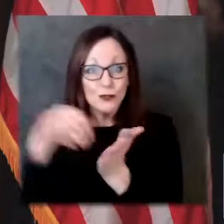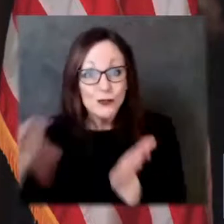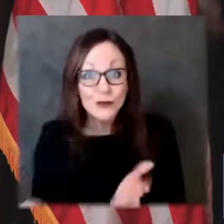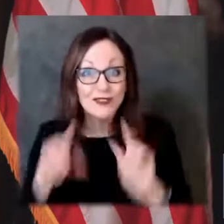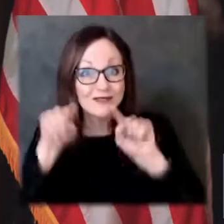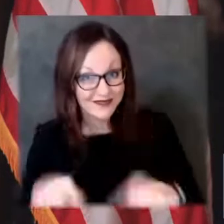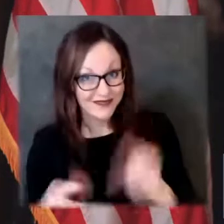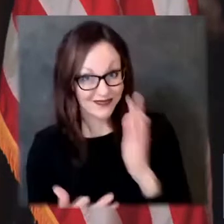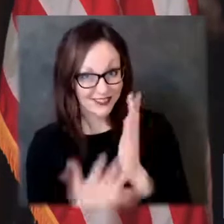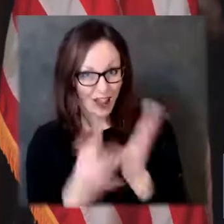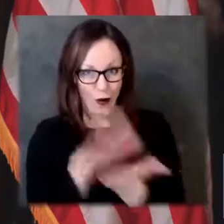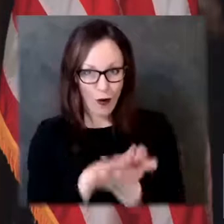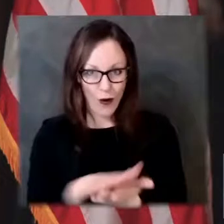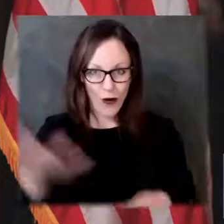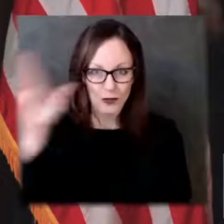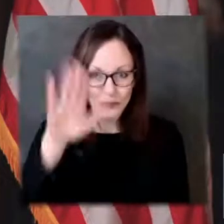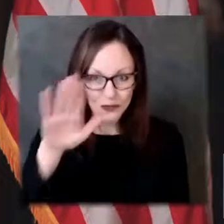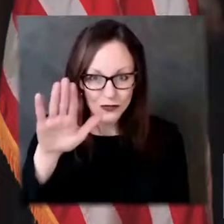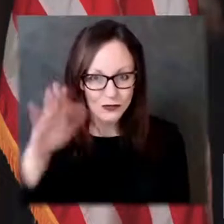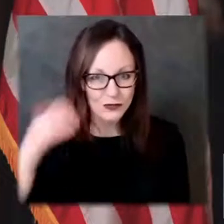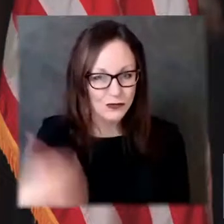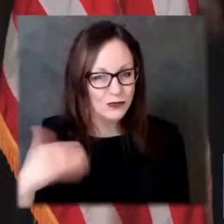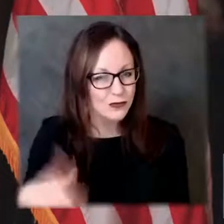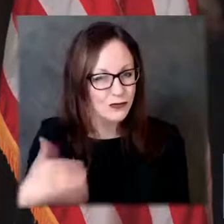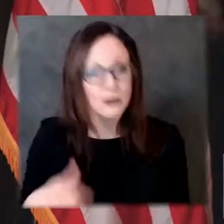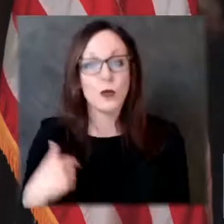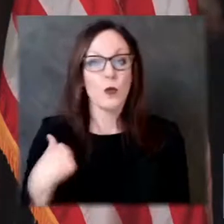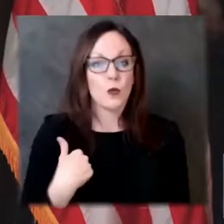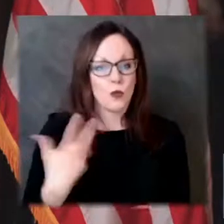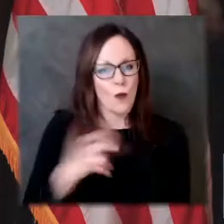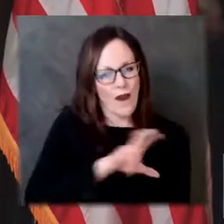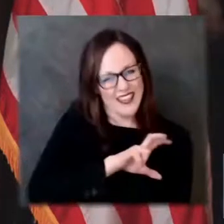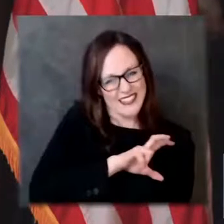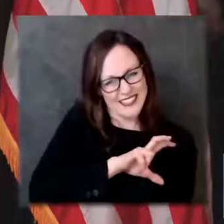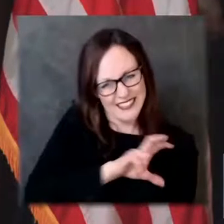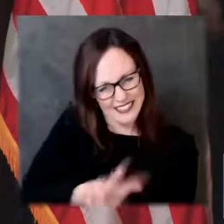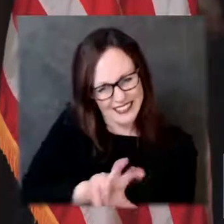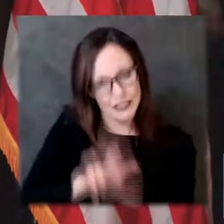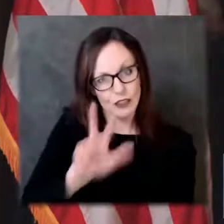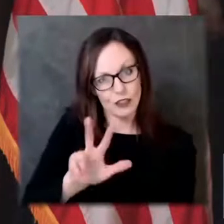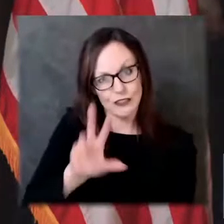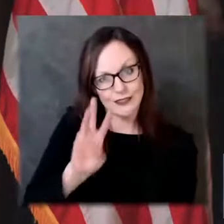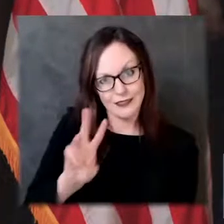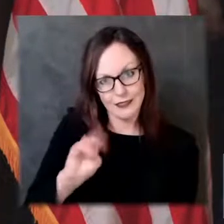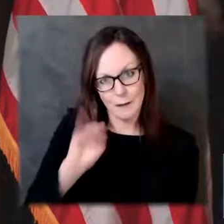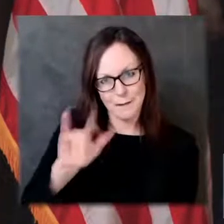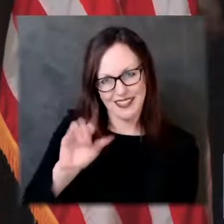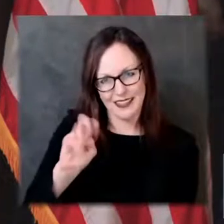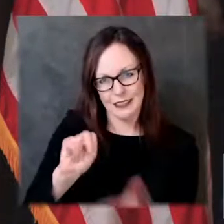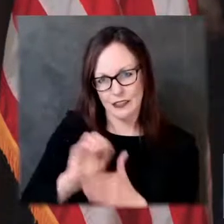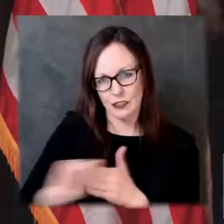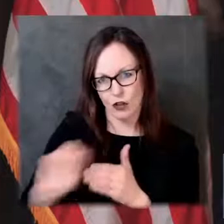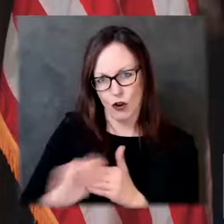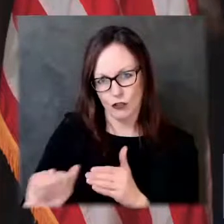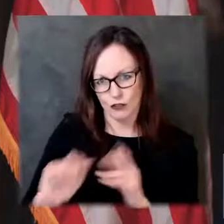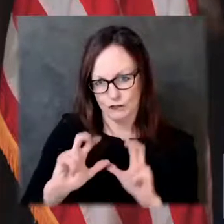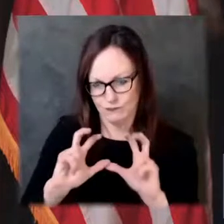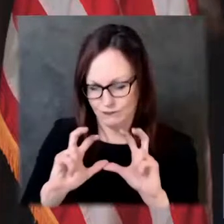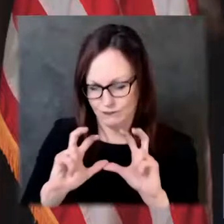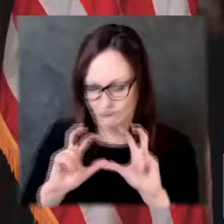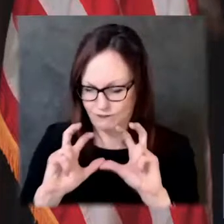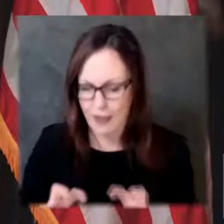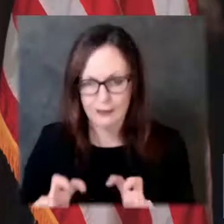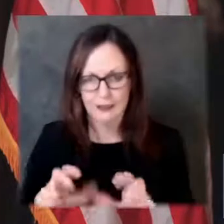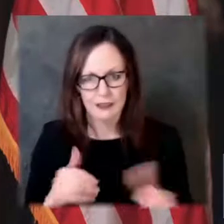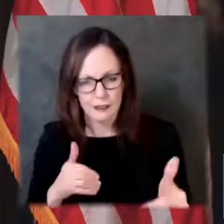serve and employers who count on them for Wisconsin's highly skilled workforce by providing an additional $36